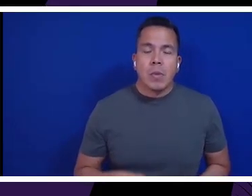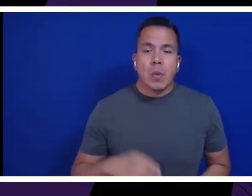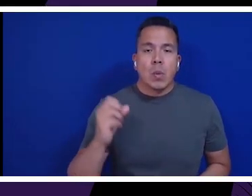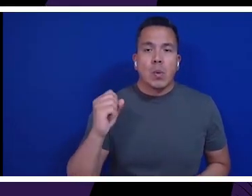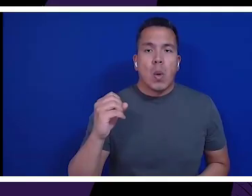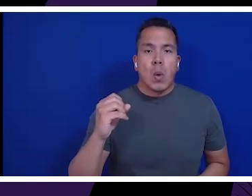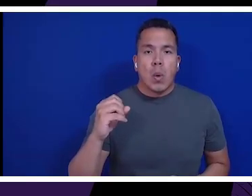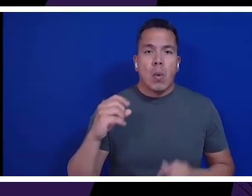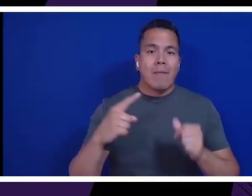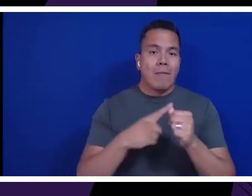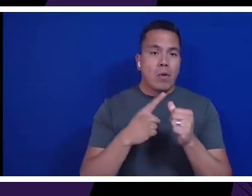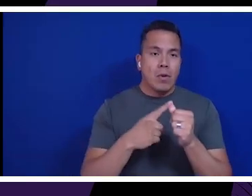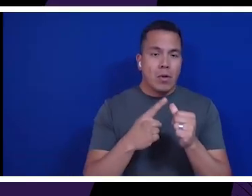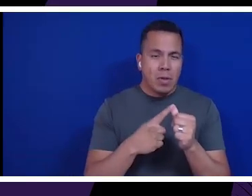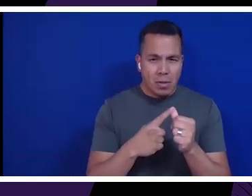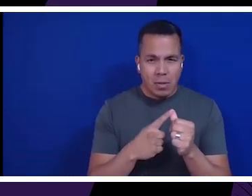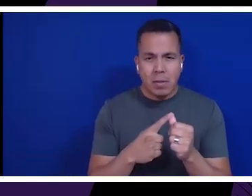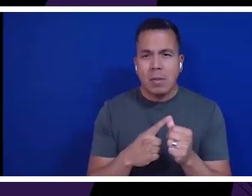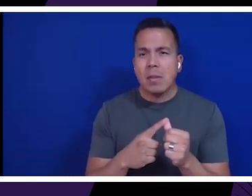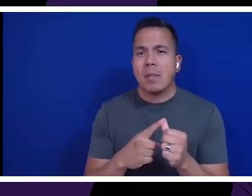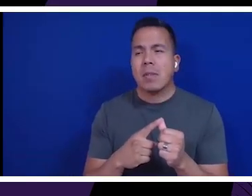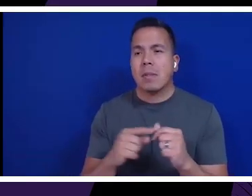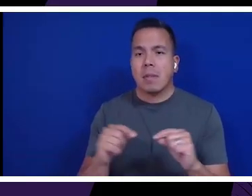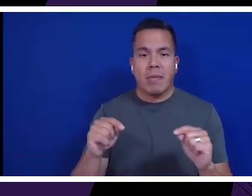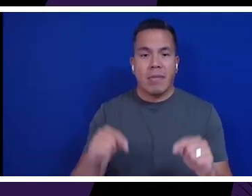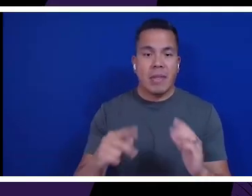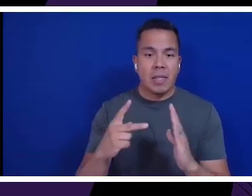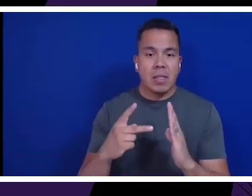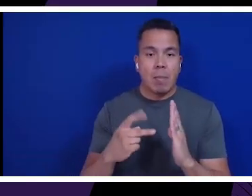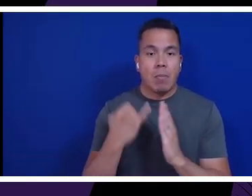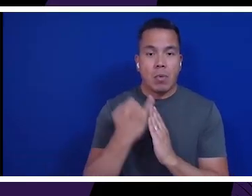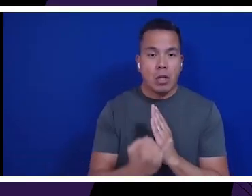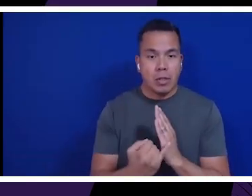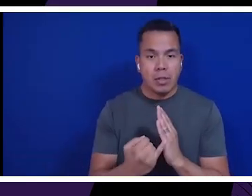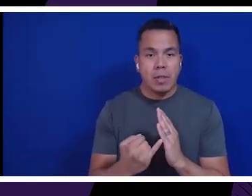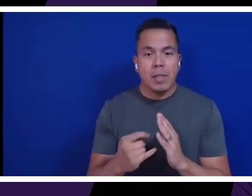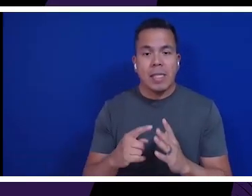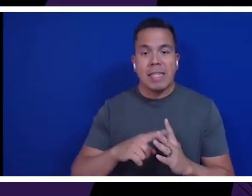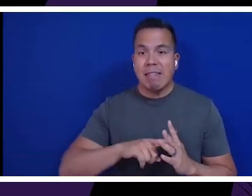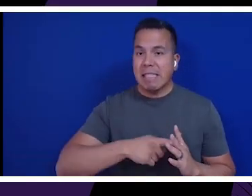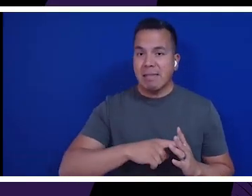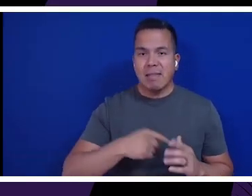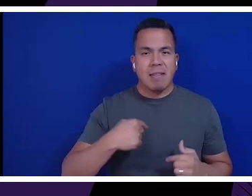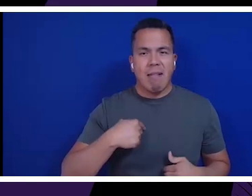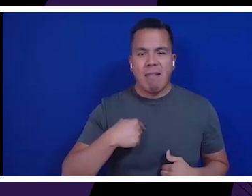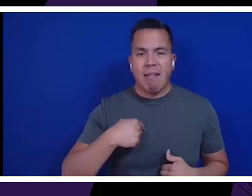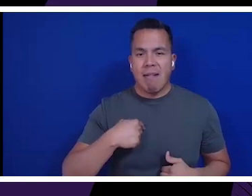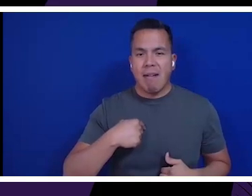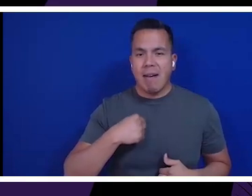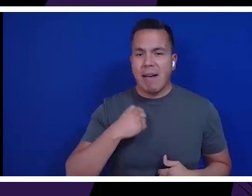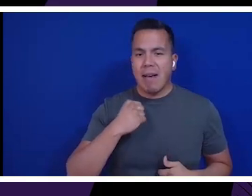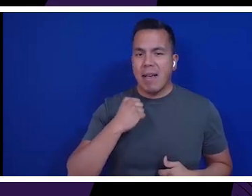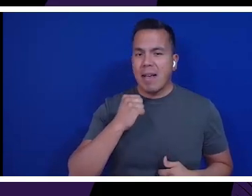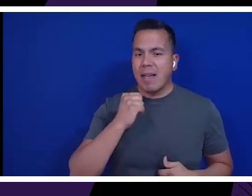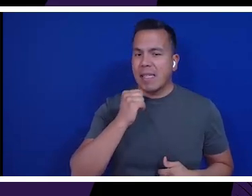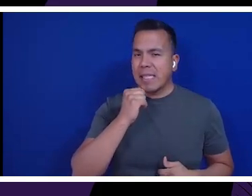first of all, because this project was something which I initially didn't decide to participate, particularly